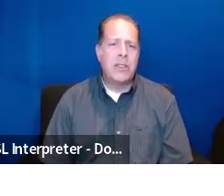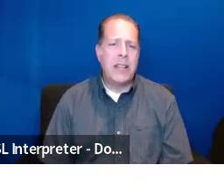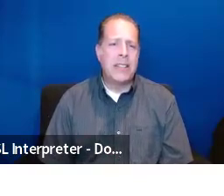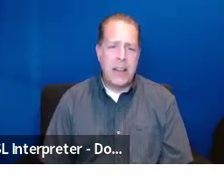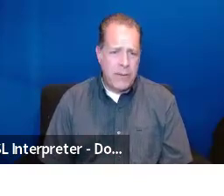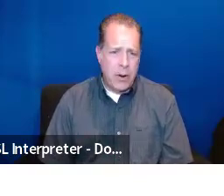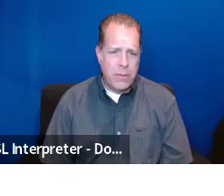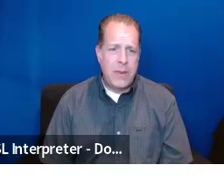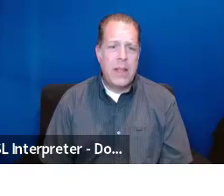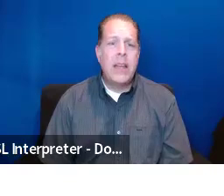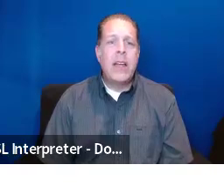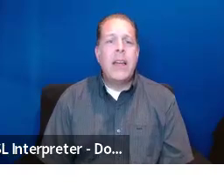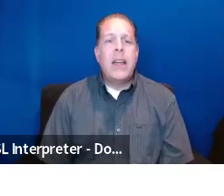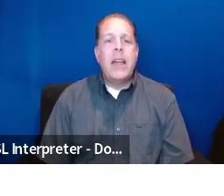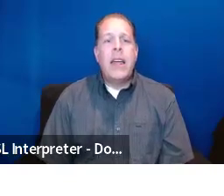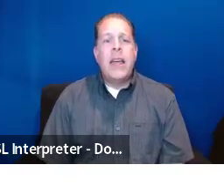basically looks like a standard phone,